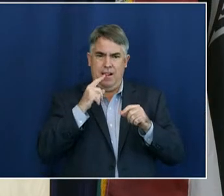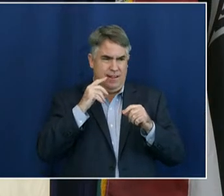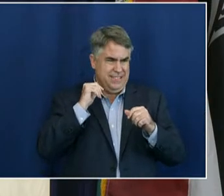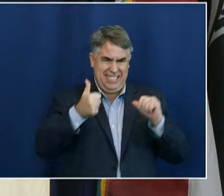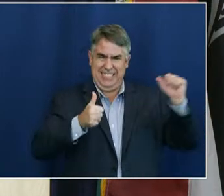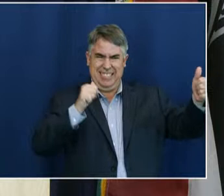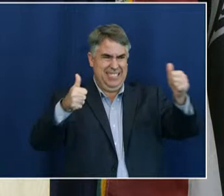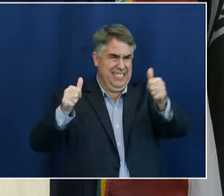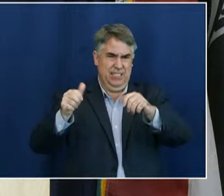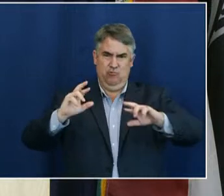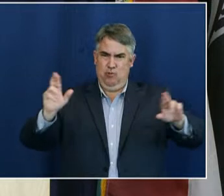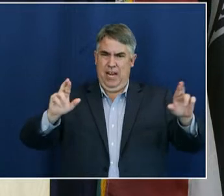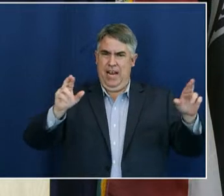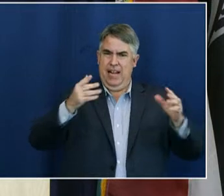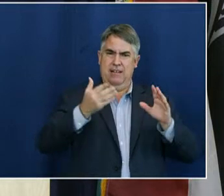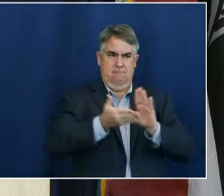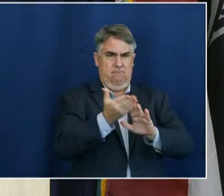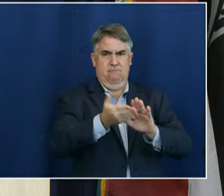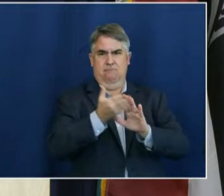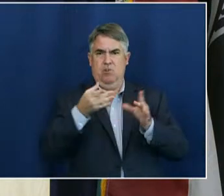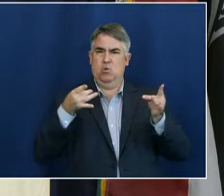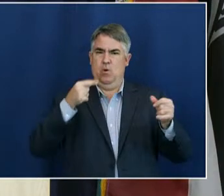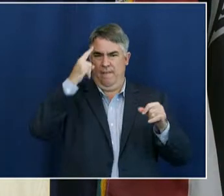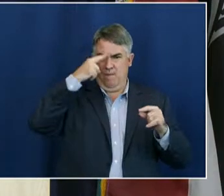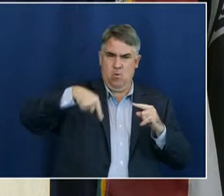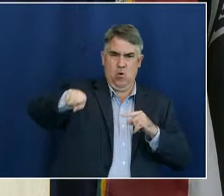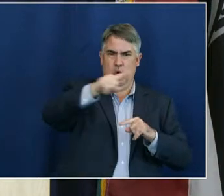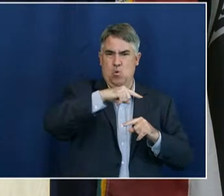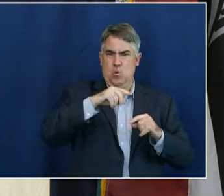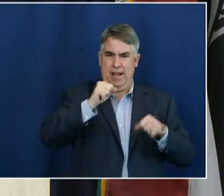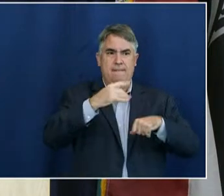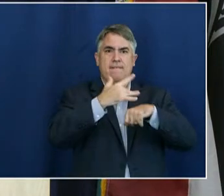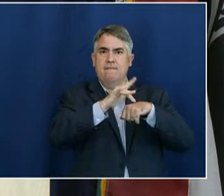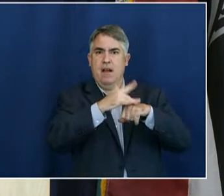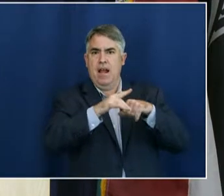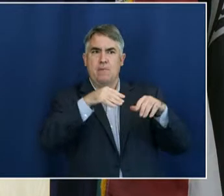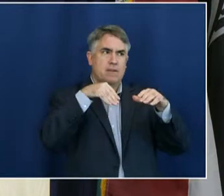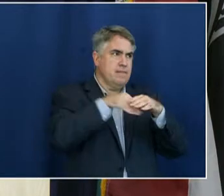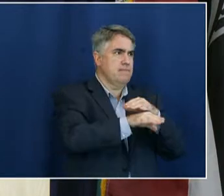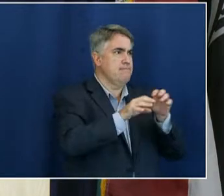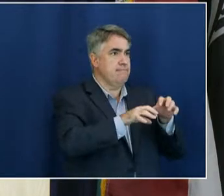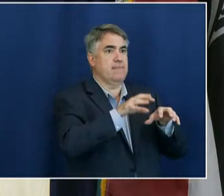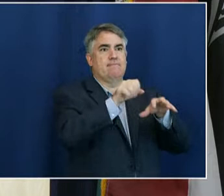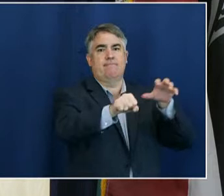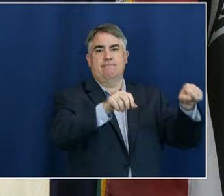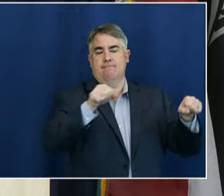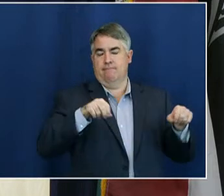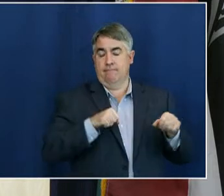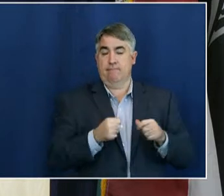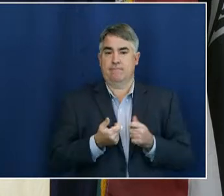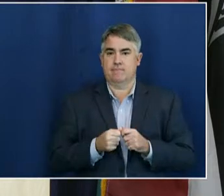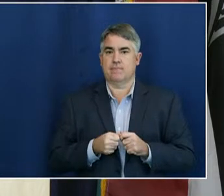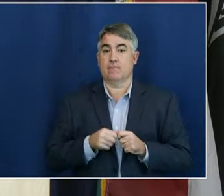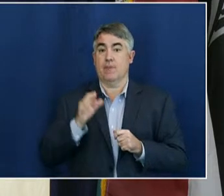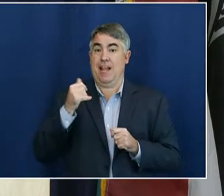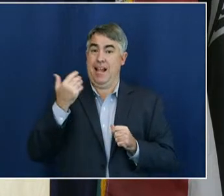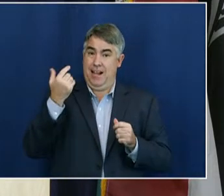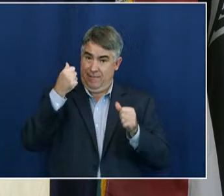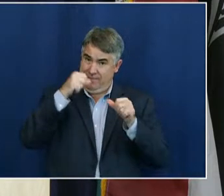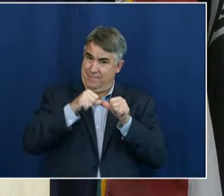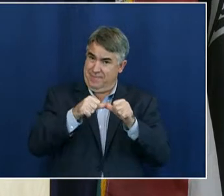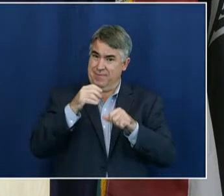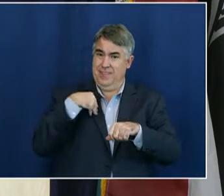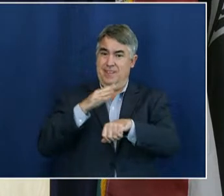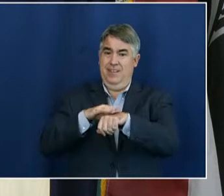and continuing to ramp up the availability we can. But again, this is all contingent upon the supply of vaccine. And so